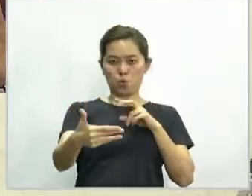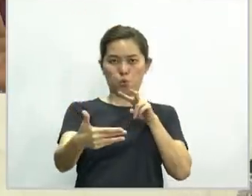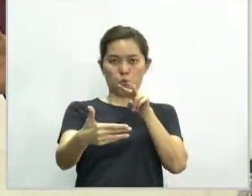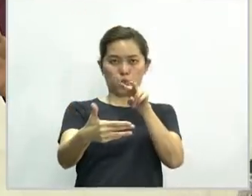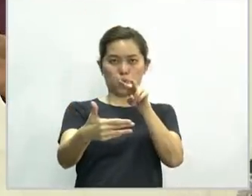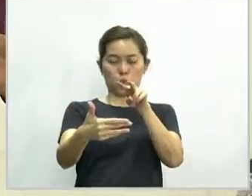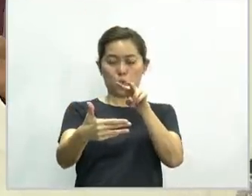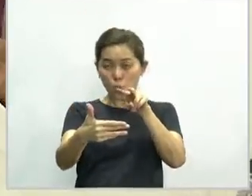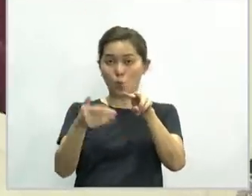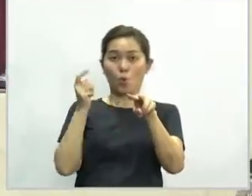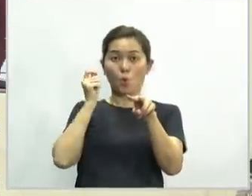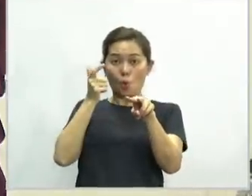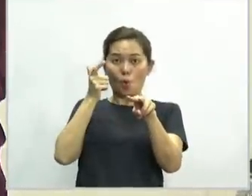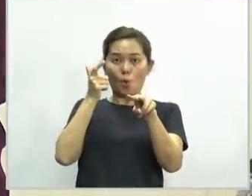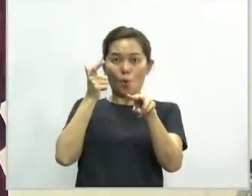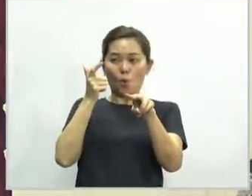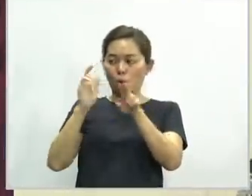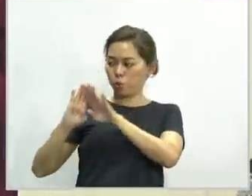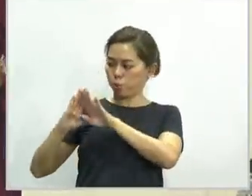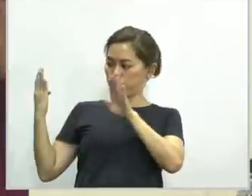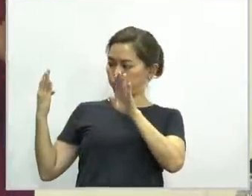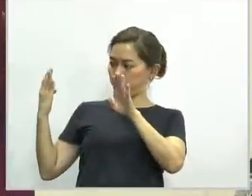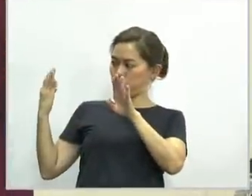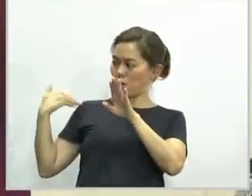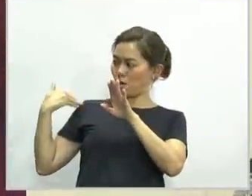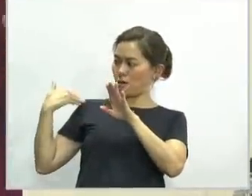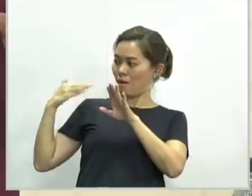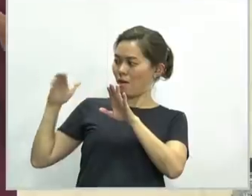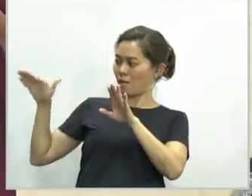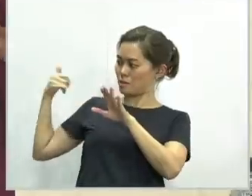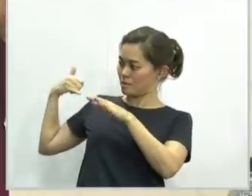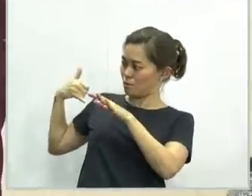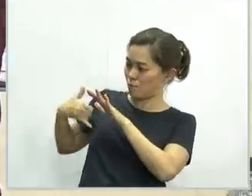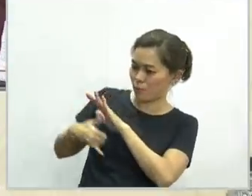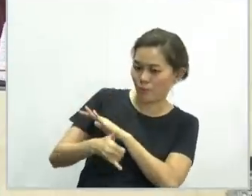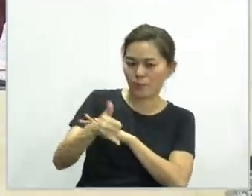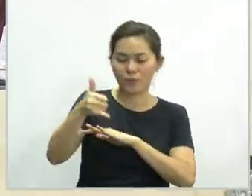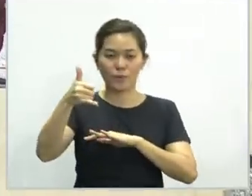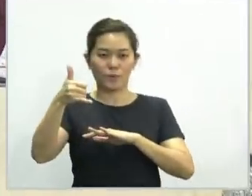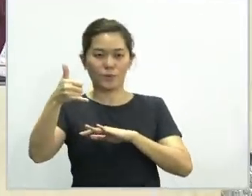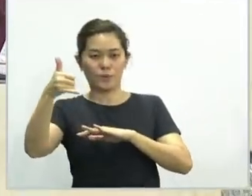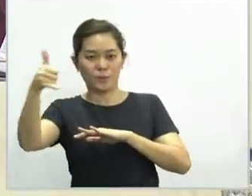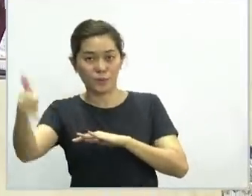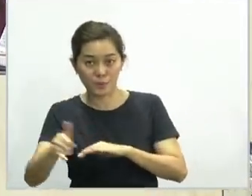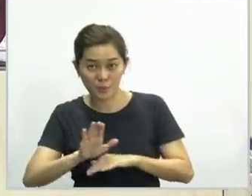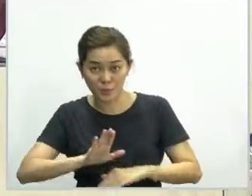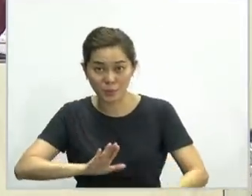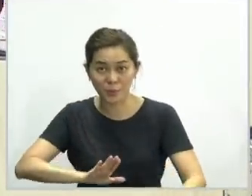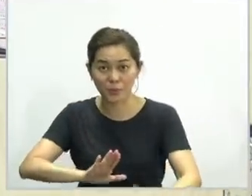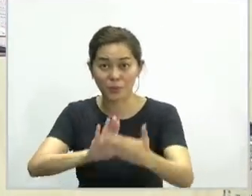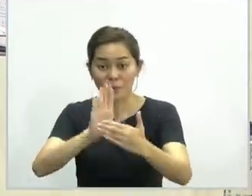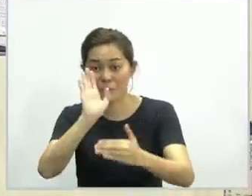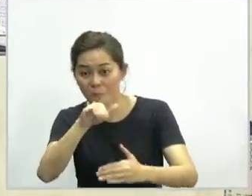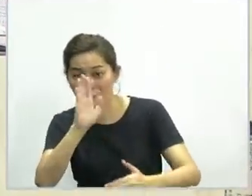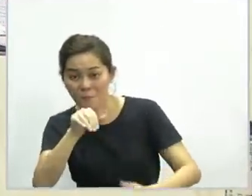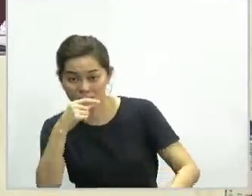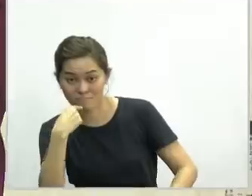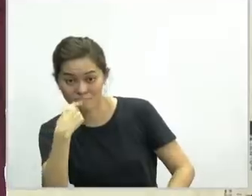All of a sudden, the doors open, an angel flies in, comes up to you and